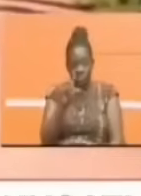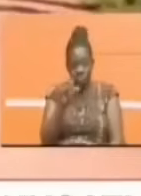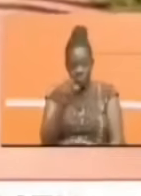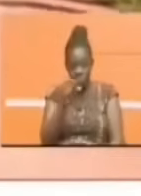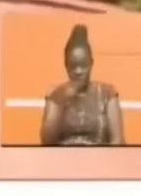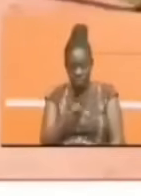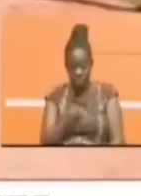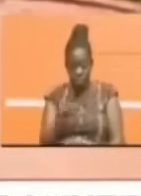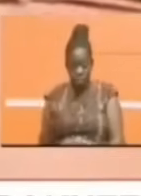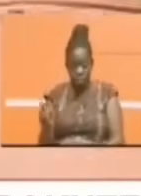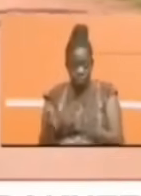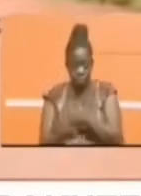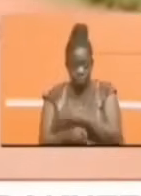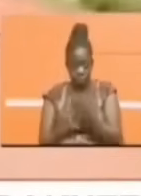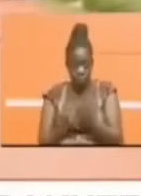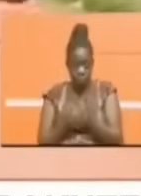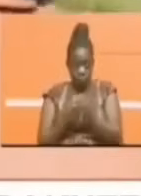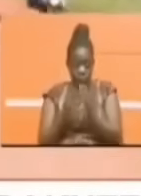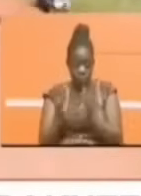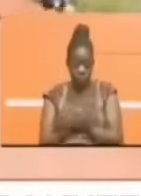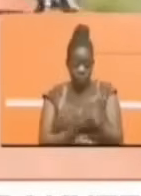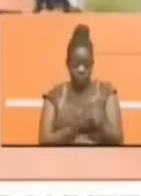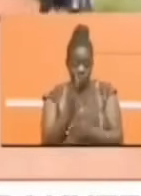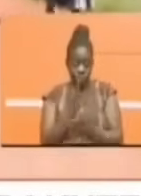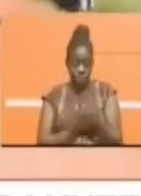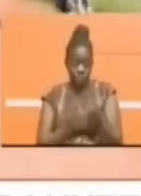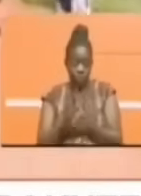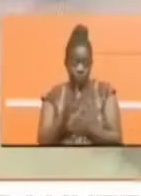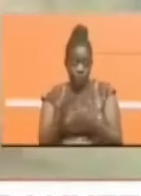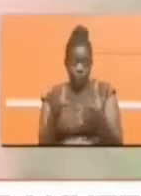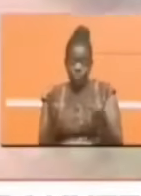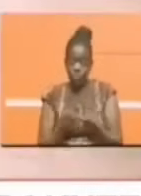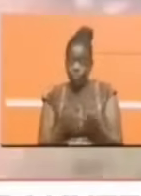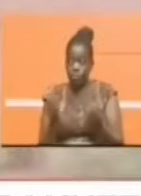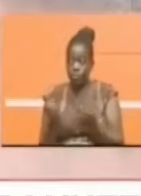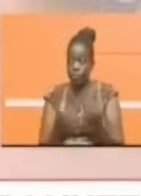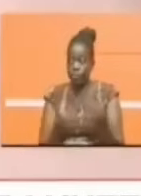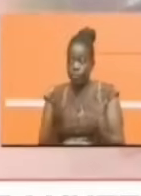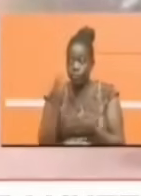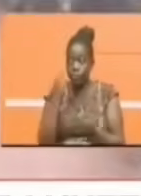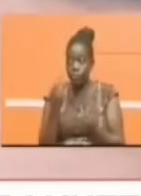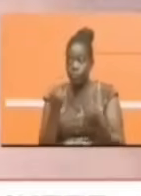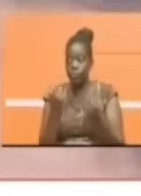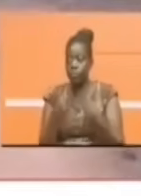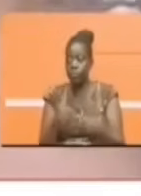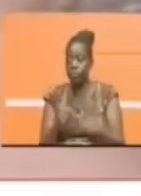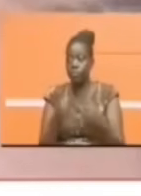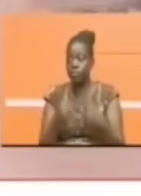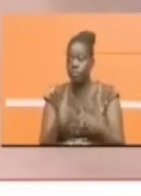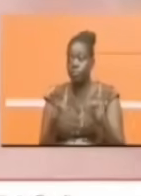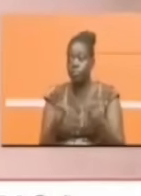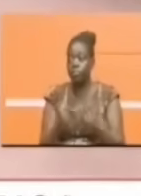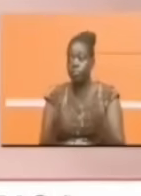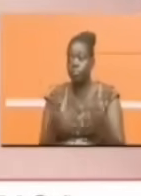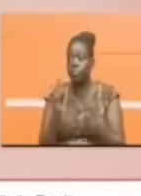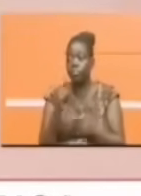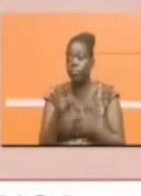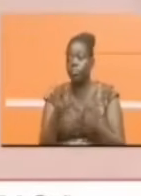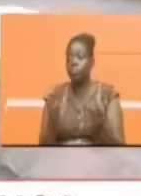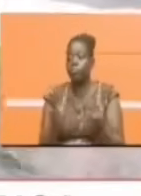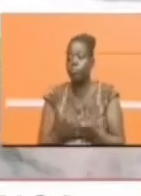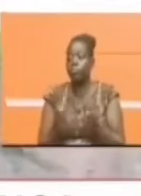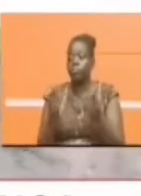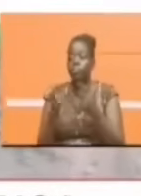Batongo Zibiki, you could be able to go to the DCMT and the Batongo Emoto kajisibi kumabali unatambulia kuboda boda okusoro kutuka mitu ni benja